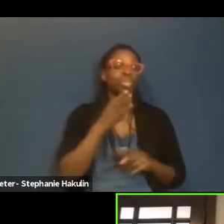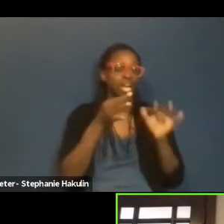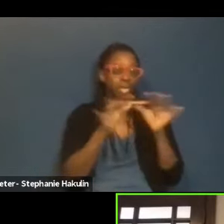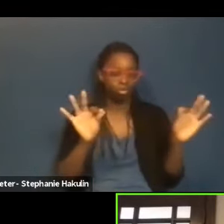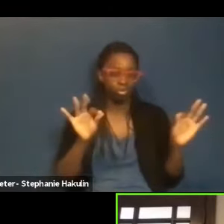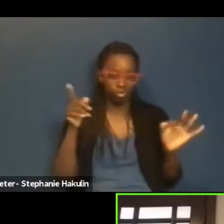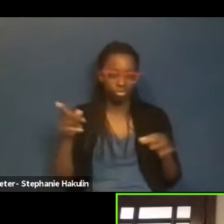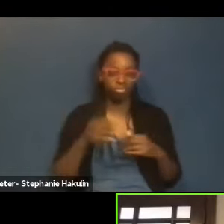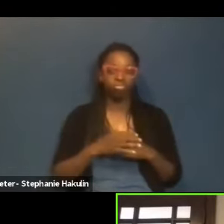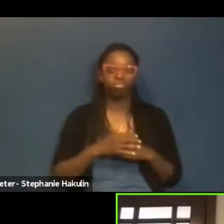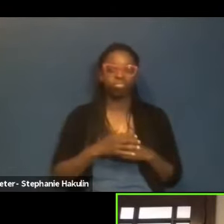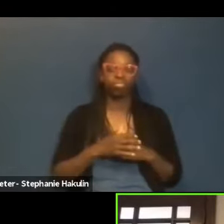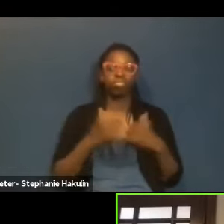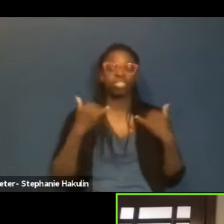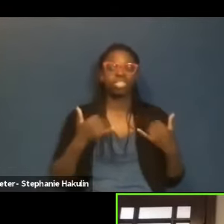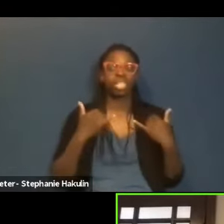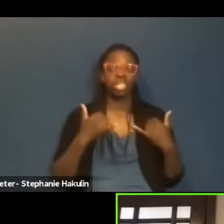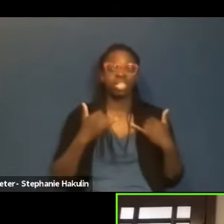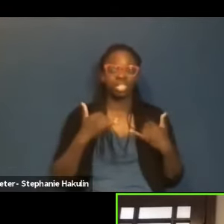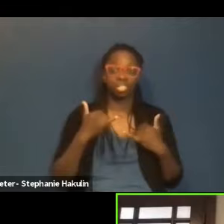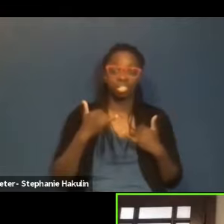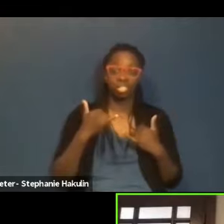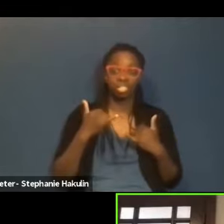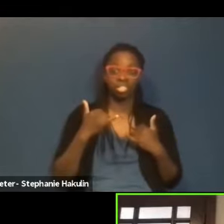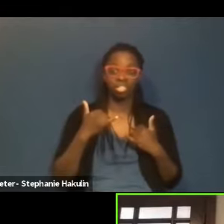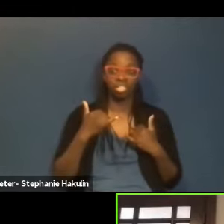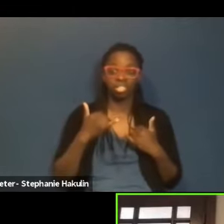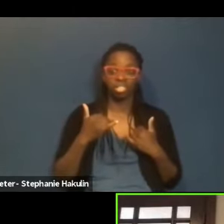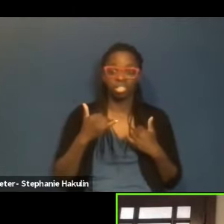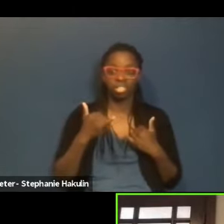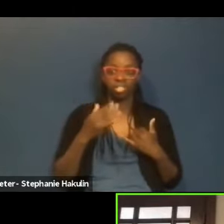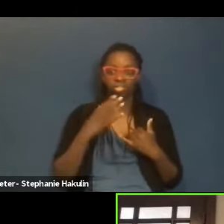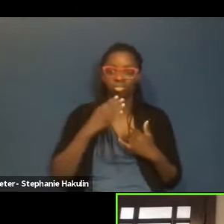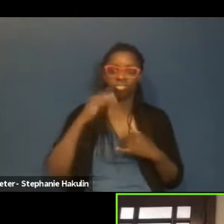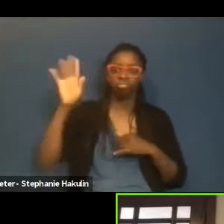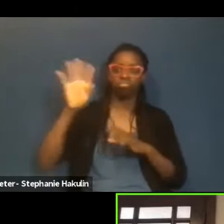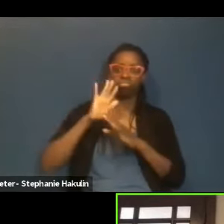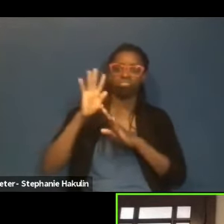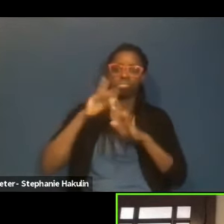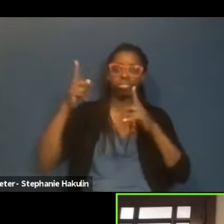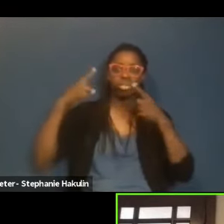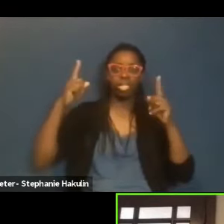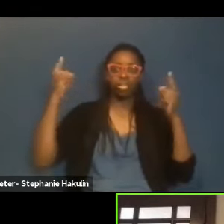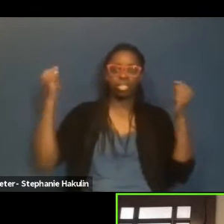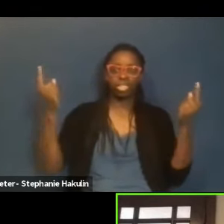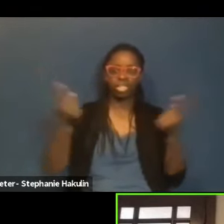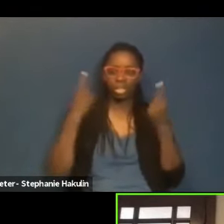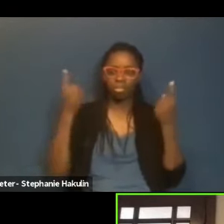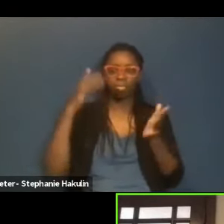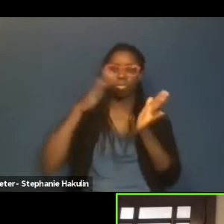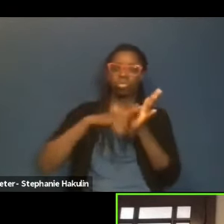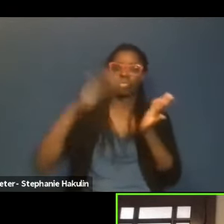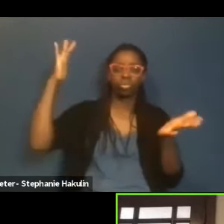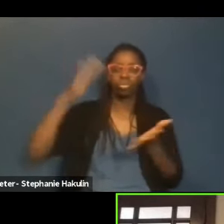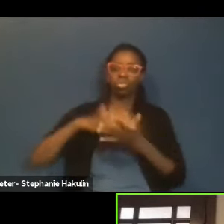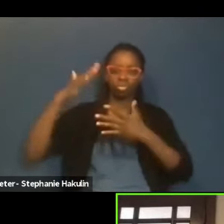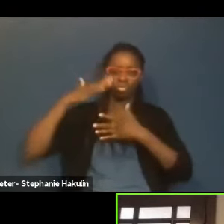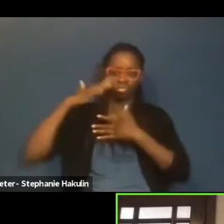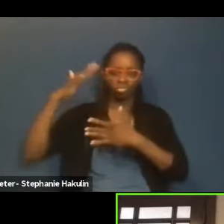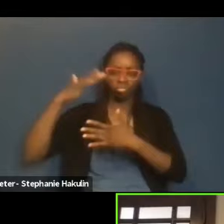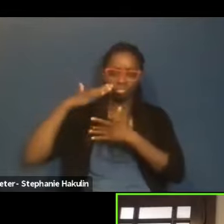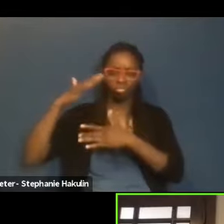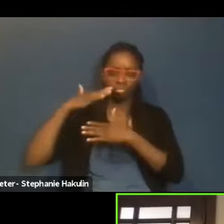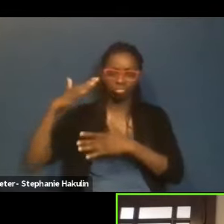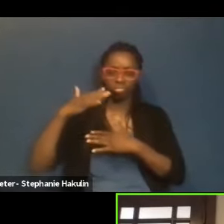the Lord, for he has triumphed gloriously. A rough translation. Father, I